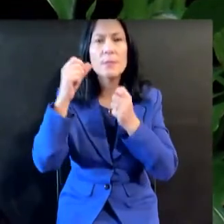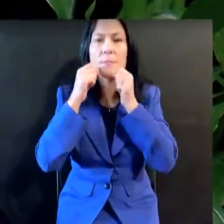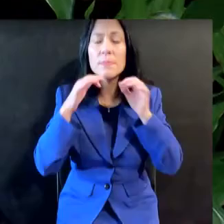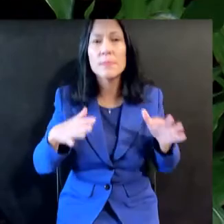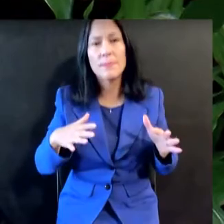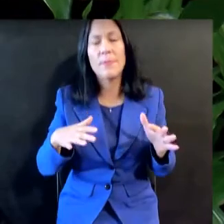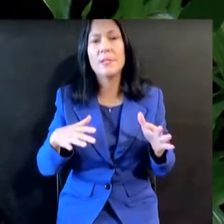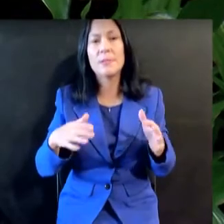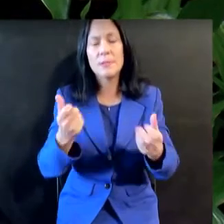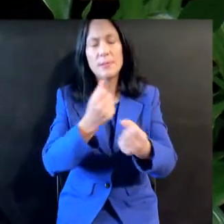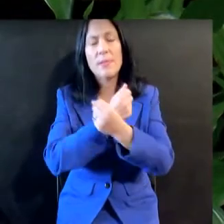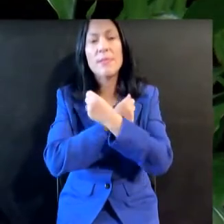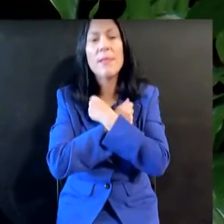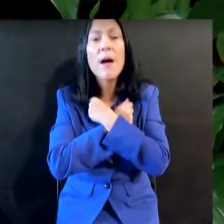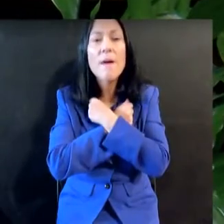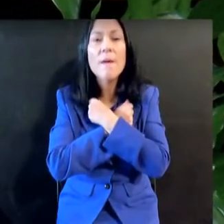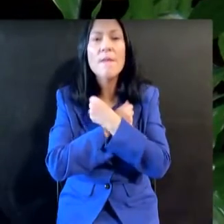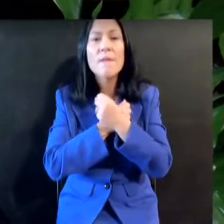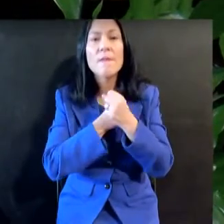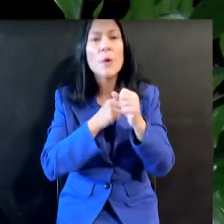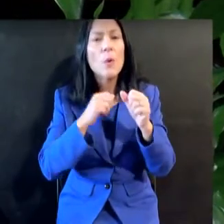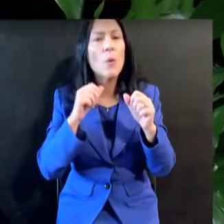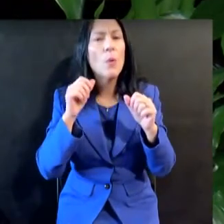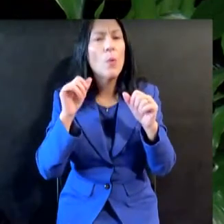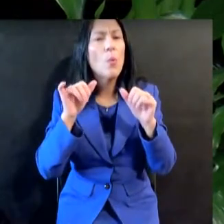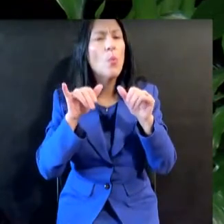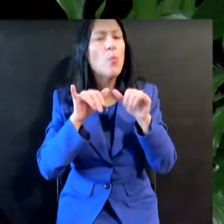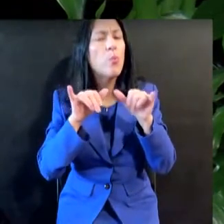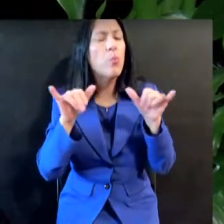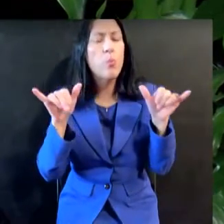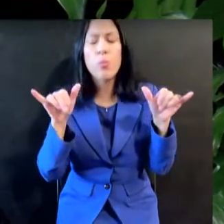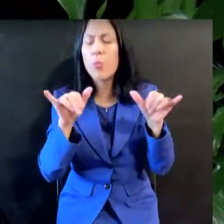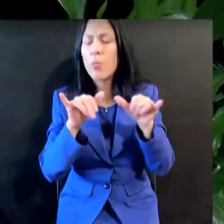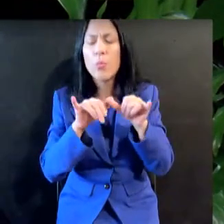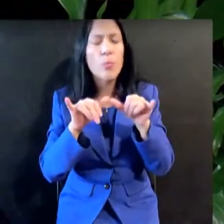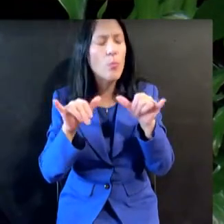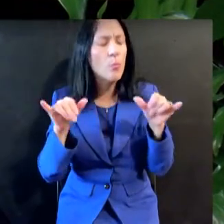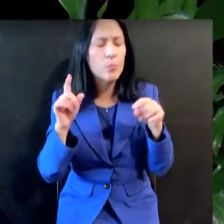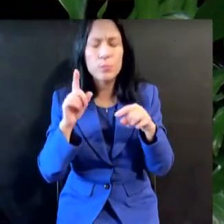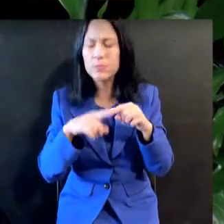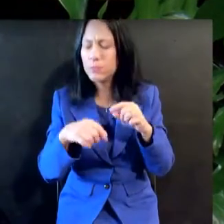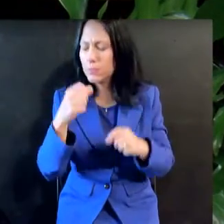as Bobby Gross says, immeasurable, incomprehensible.